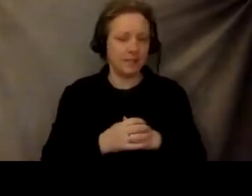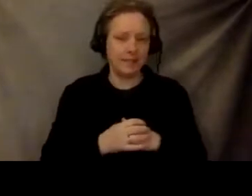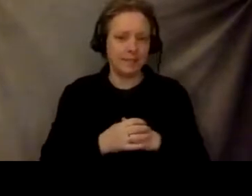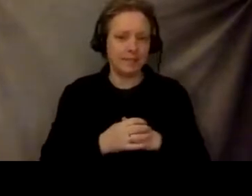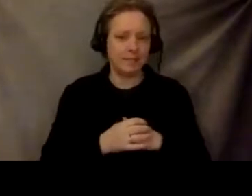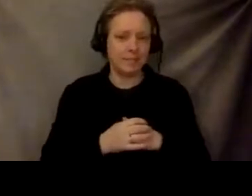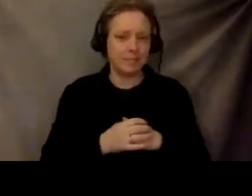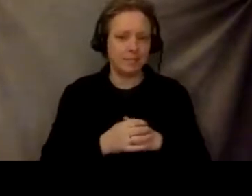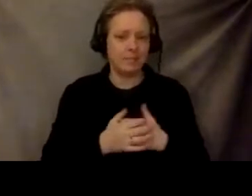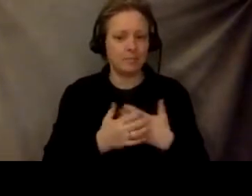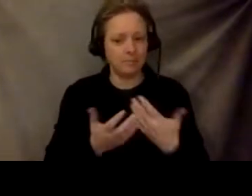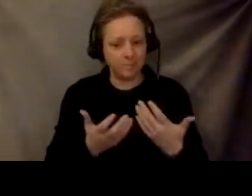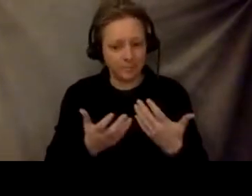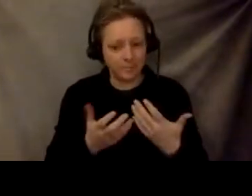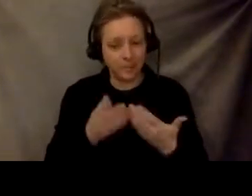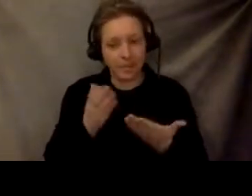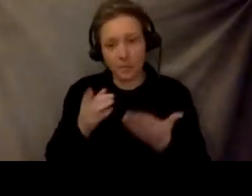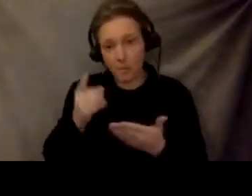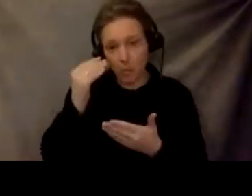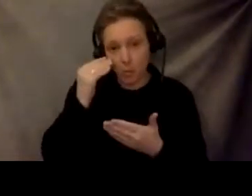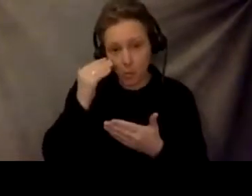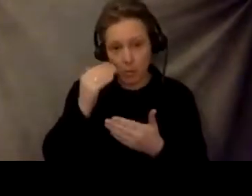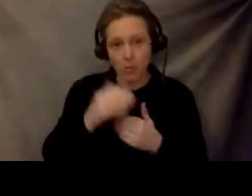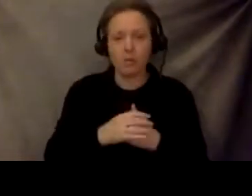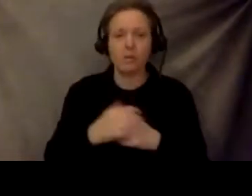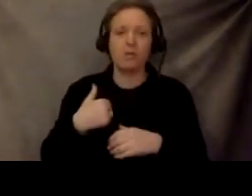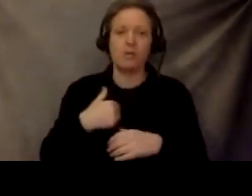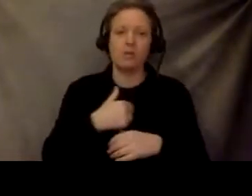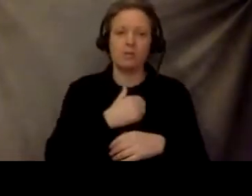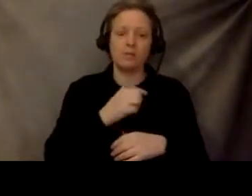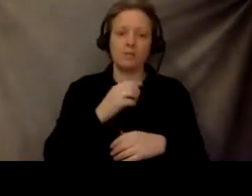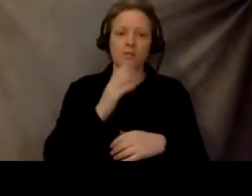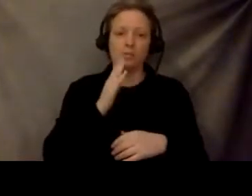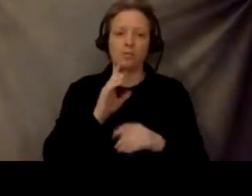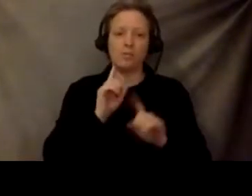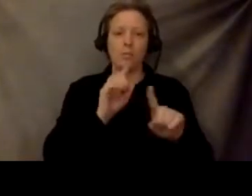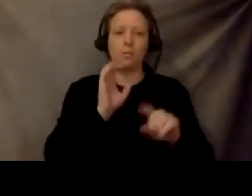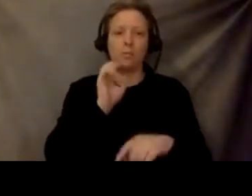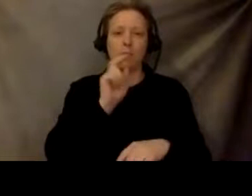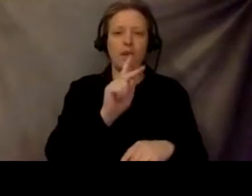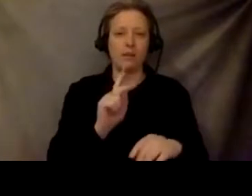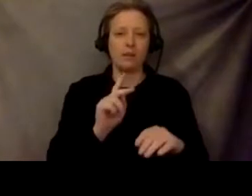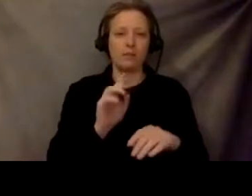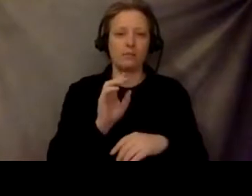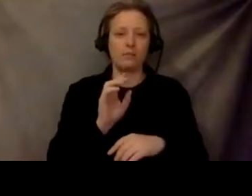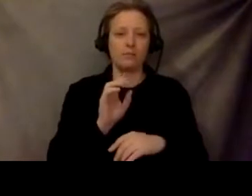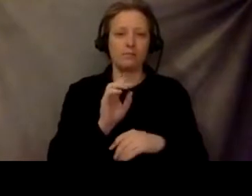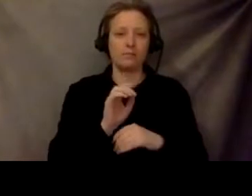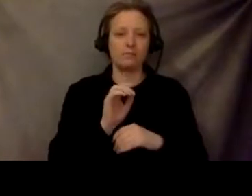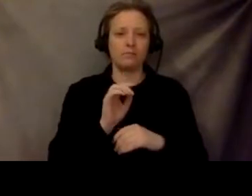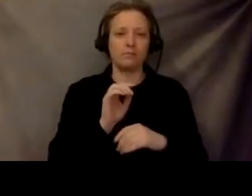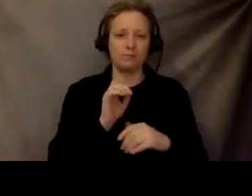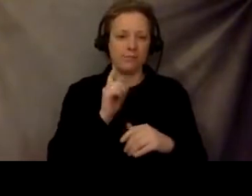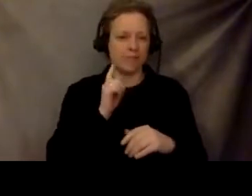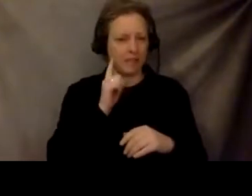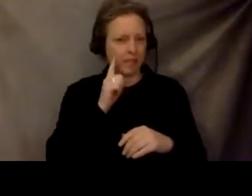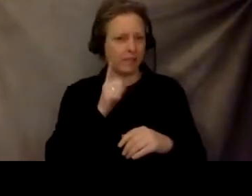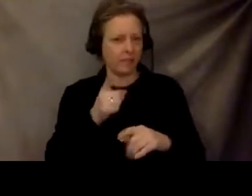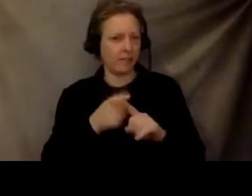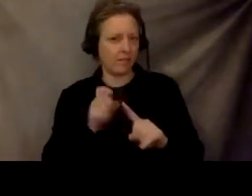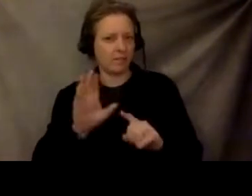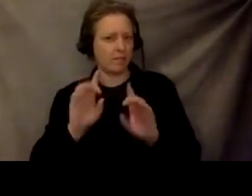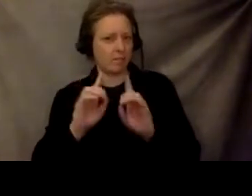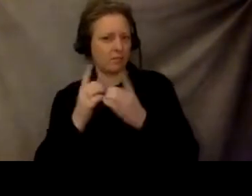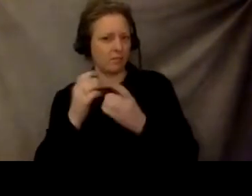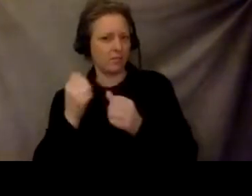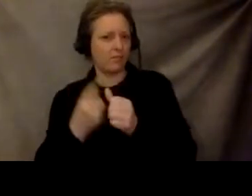probably aware, with Enhanced Sheriff Patrol District. I think every board member's endorsed it. I mean, it's just a no-brainer, in my opinion.